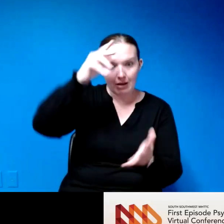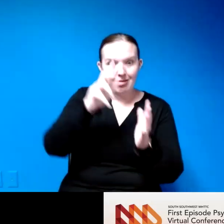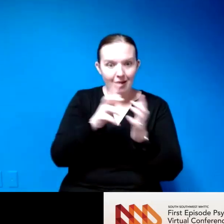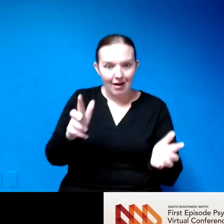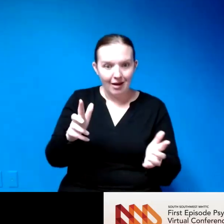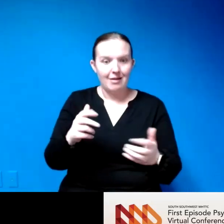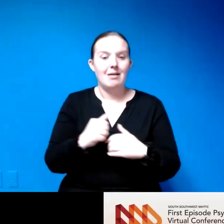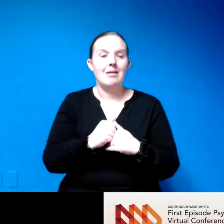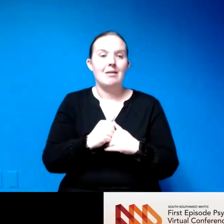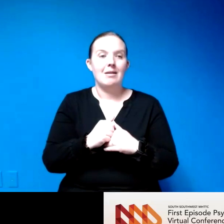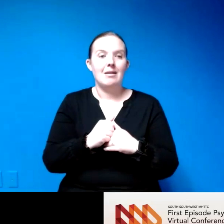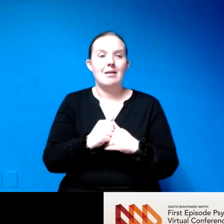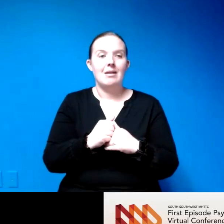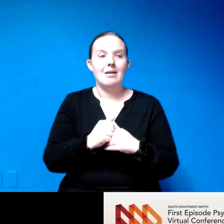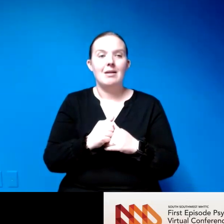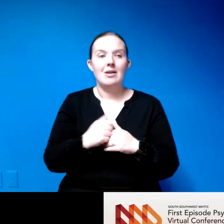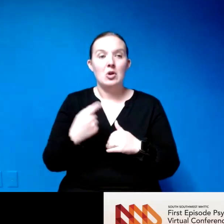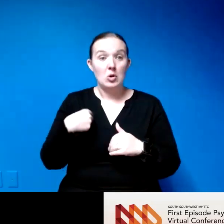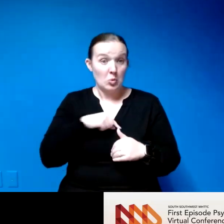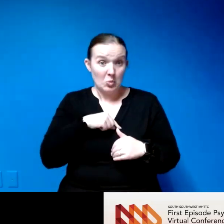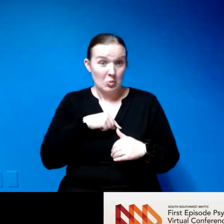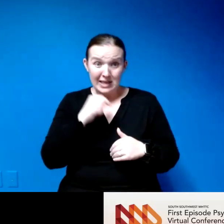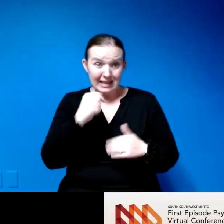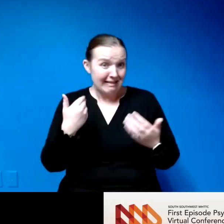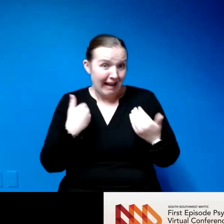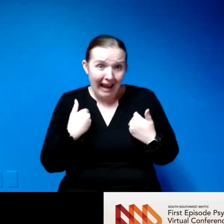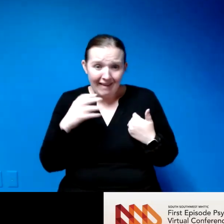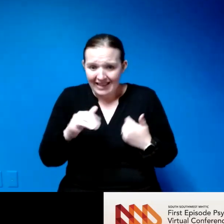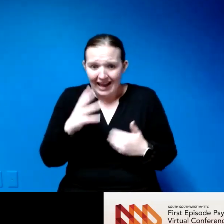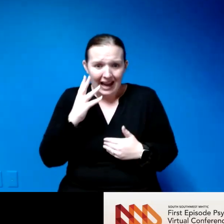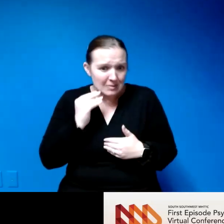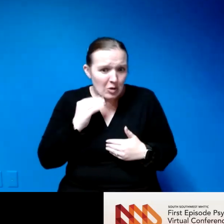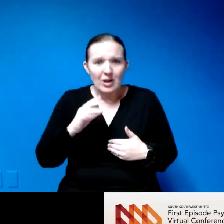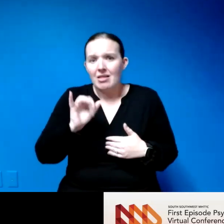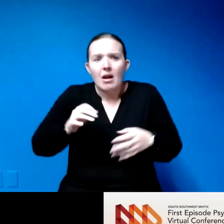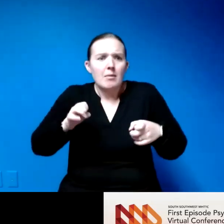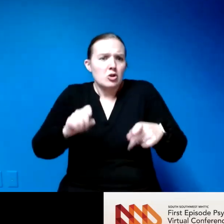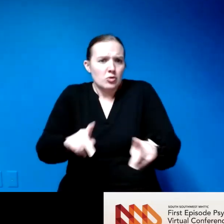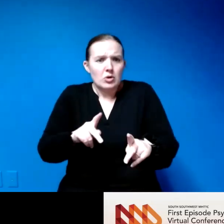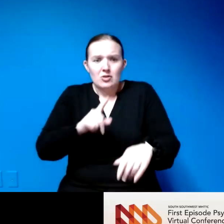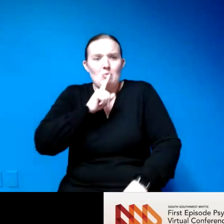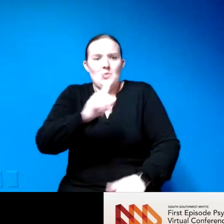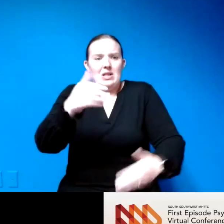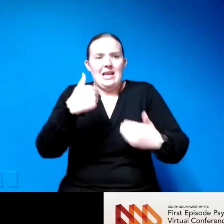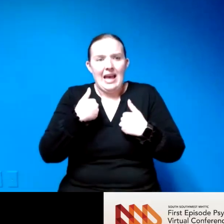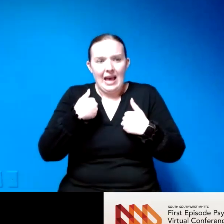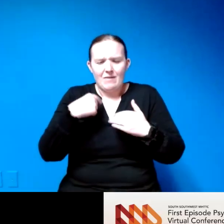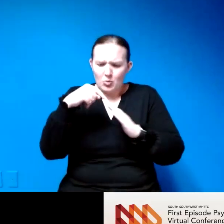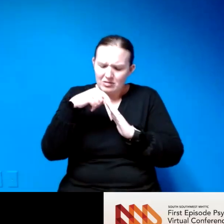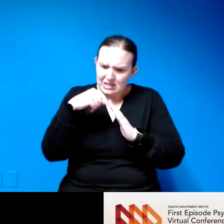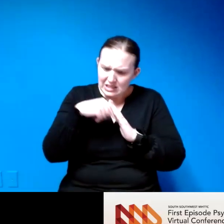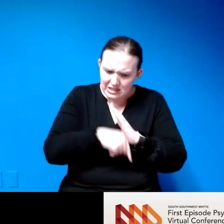We were lacking that experience. We were lacking that opportunity to really have a better, deeper,